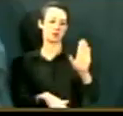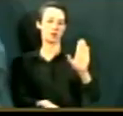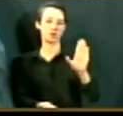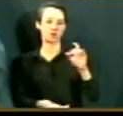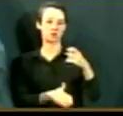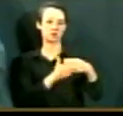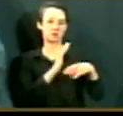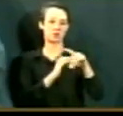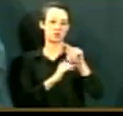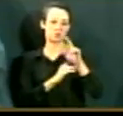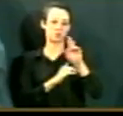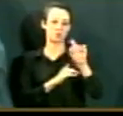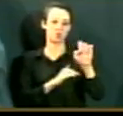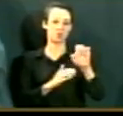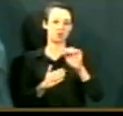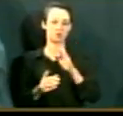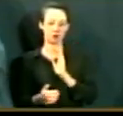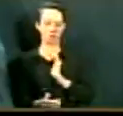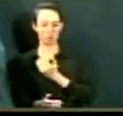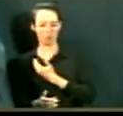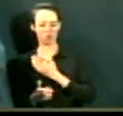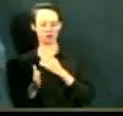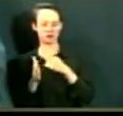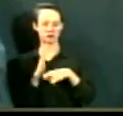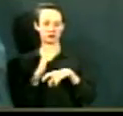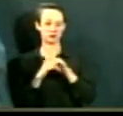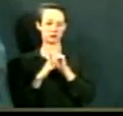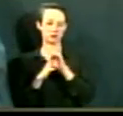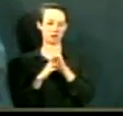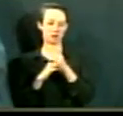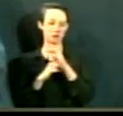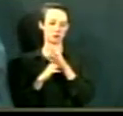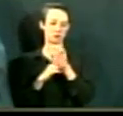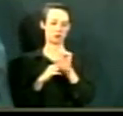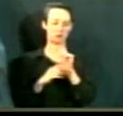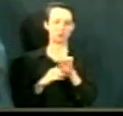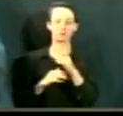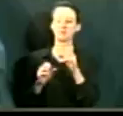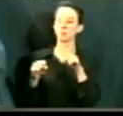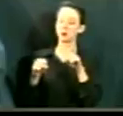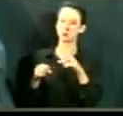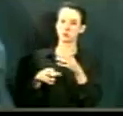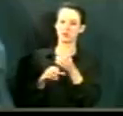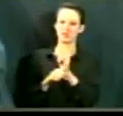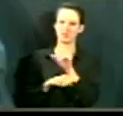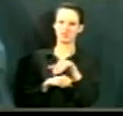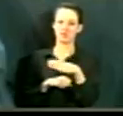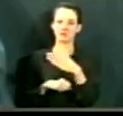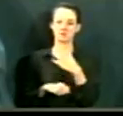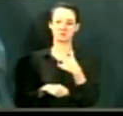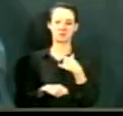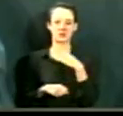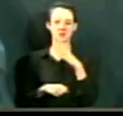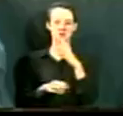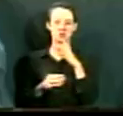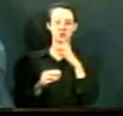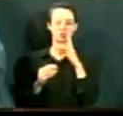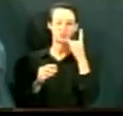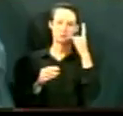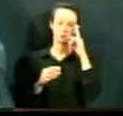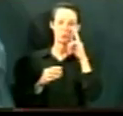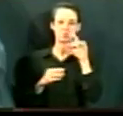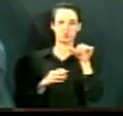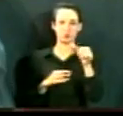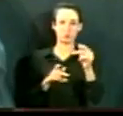always get that, but I would also, without incumbent of me to not speak, me speaking for the team is the chairs here,